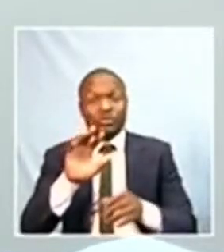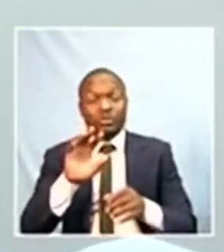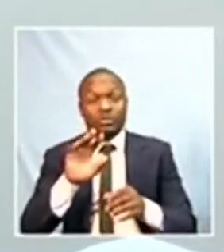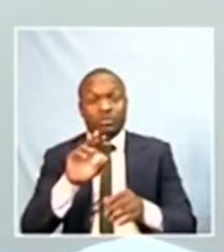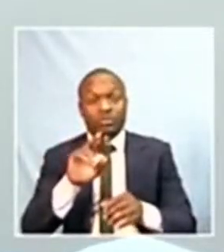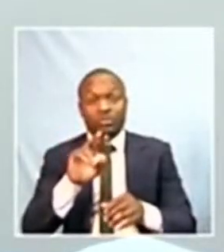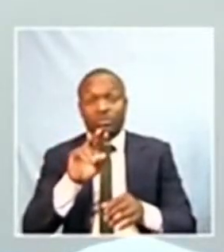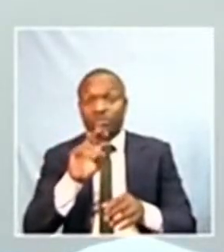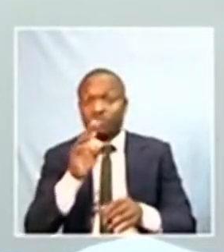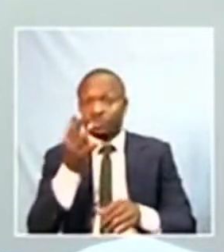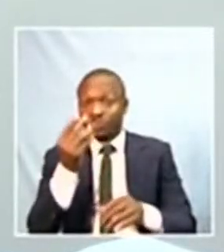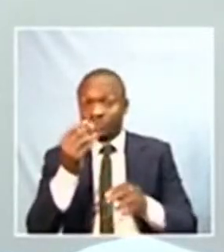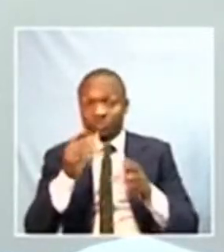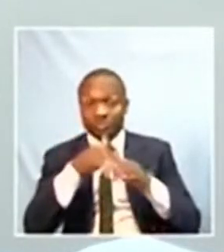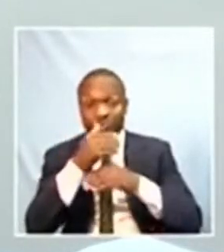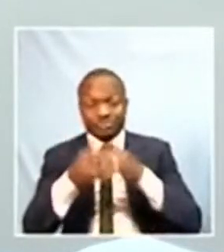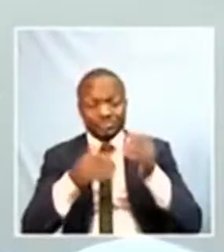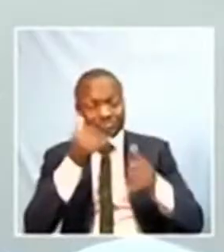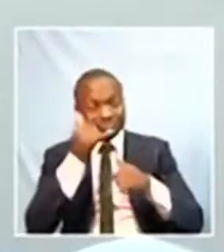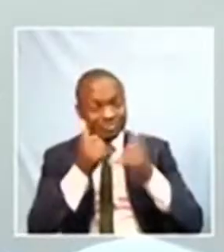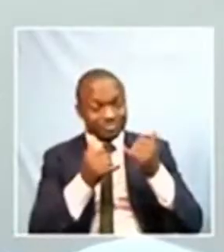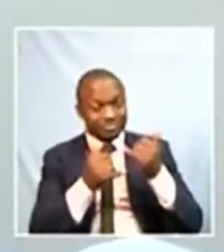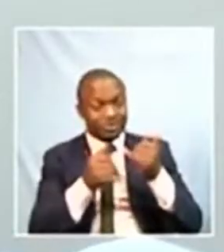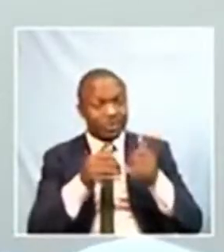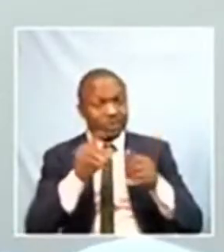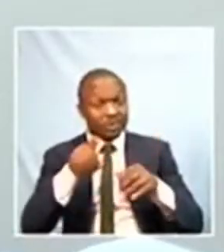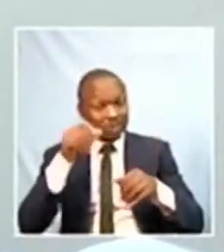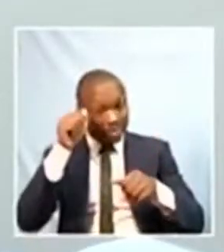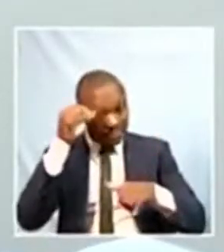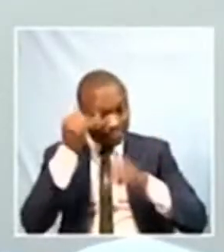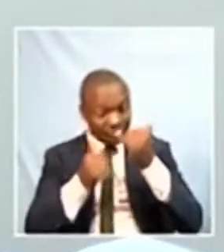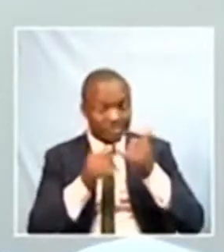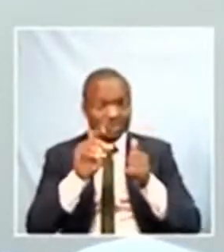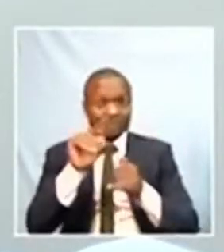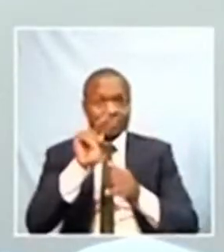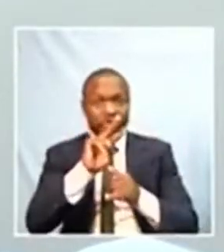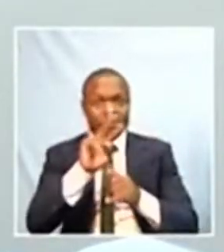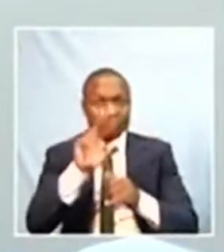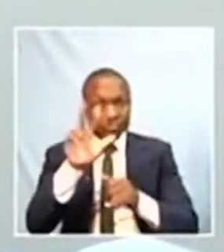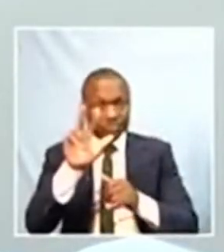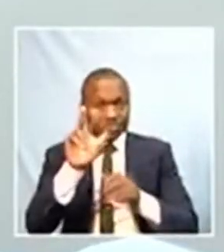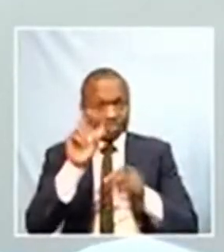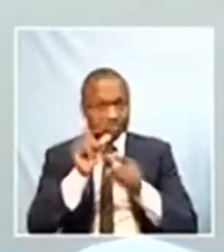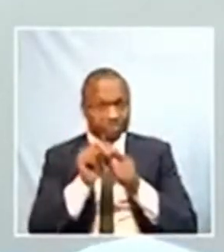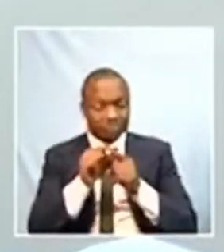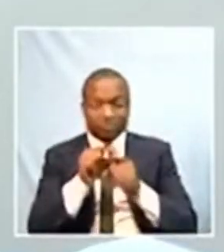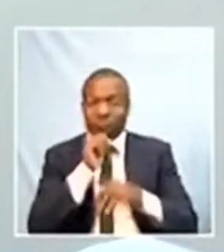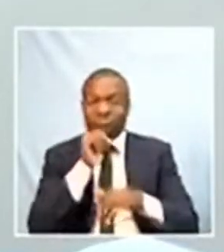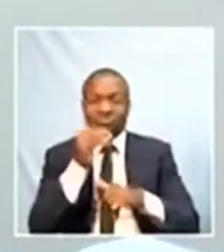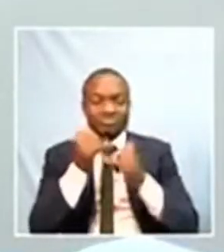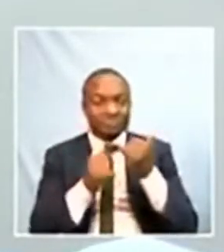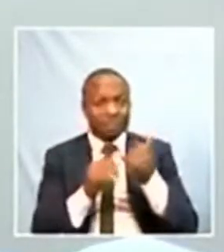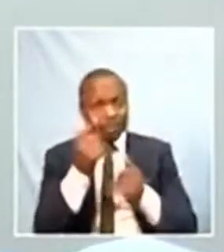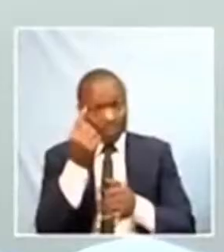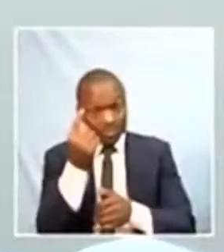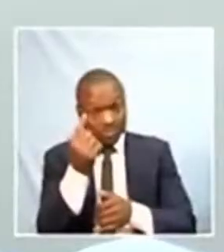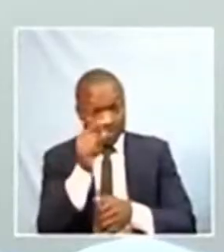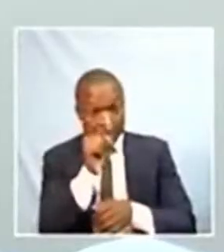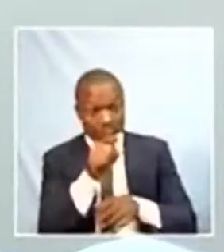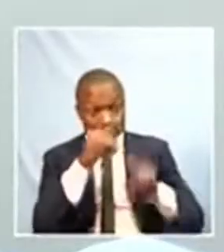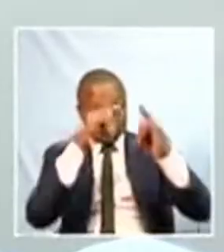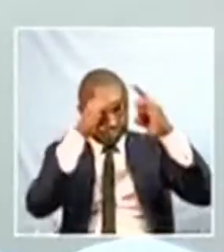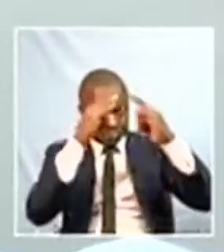which were scheduled to have been completed in 2023 by December, they couldn't be completed. And one of them is that